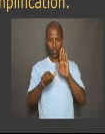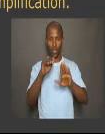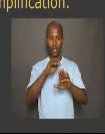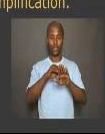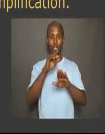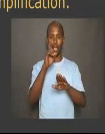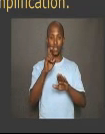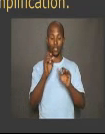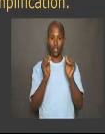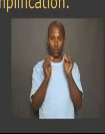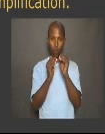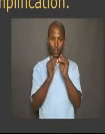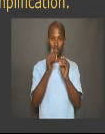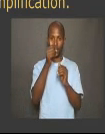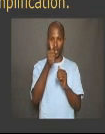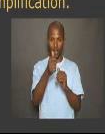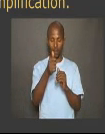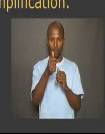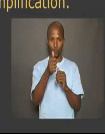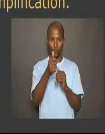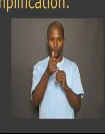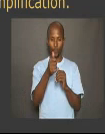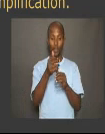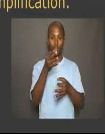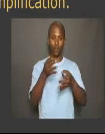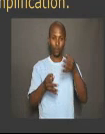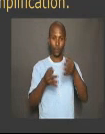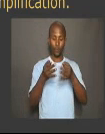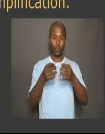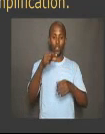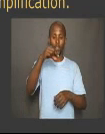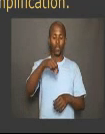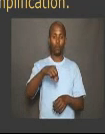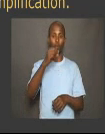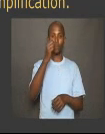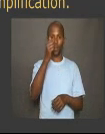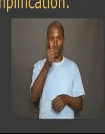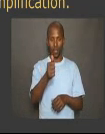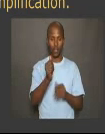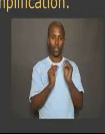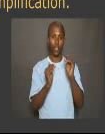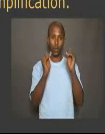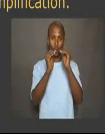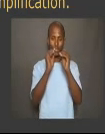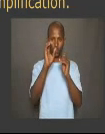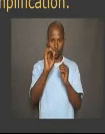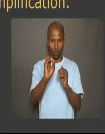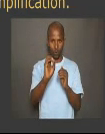x equals a if q of a equals